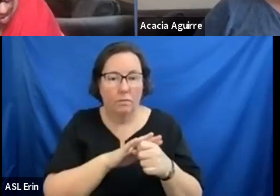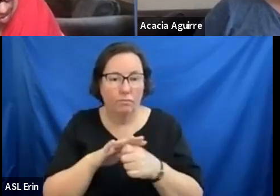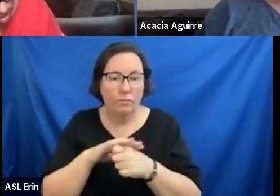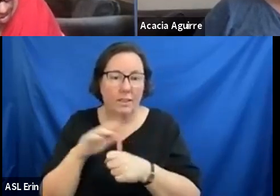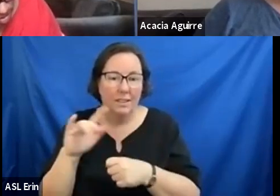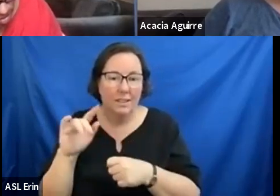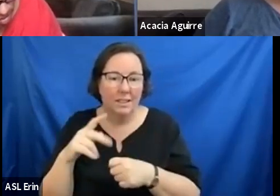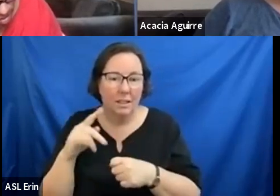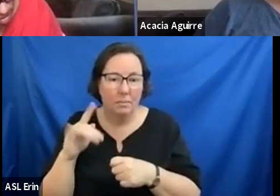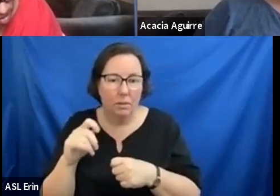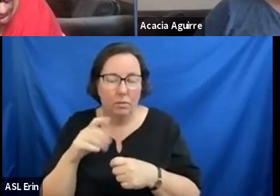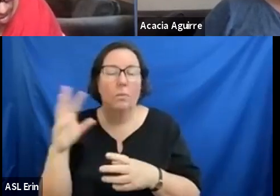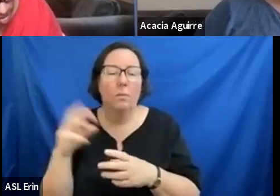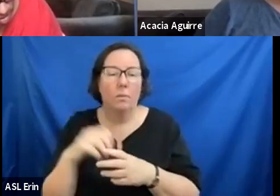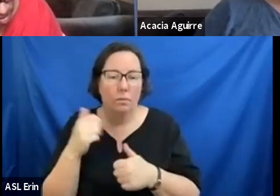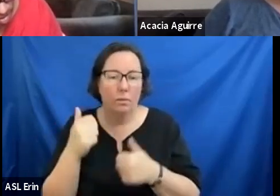including school type.